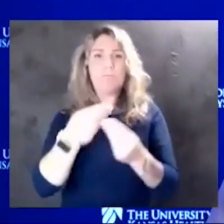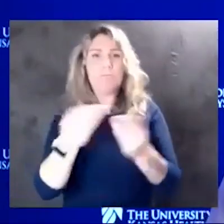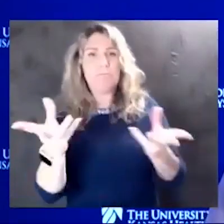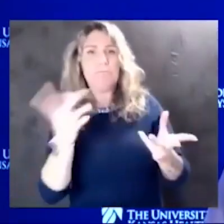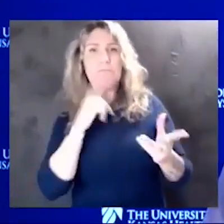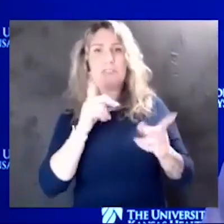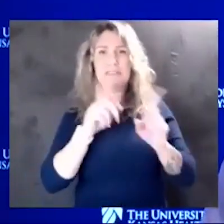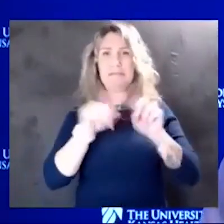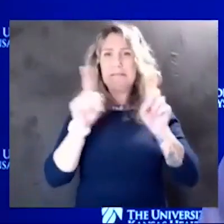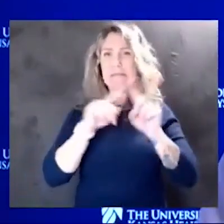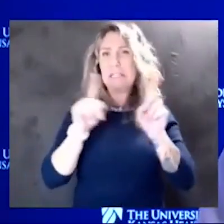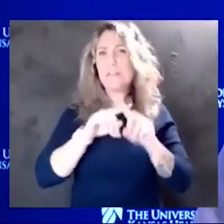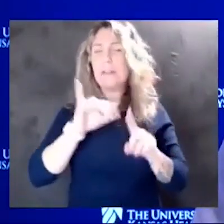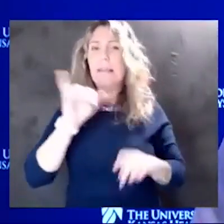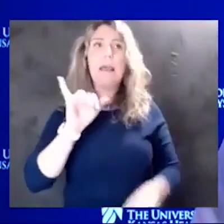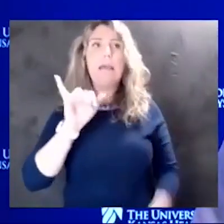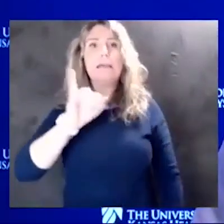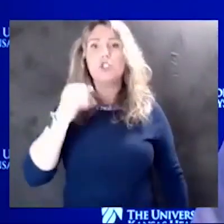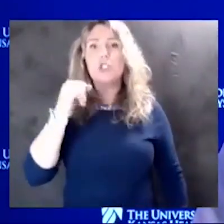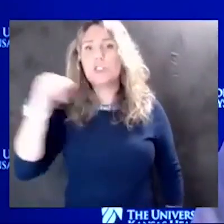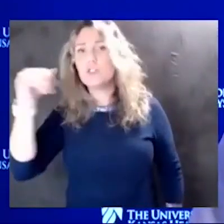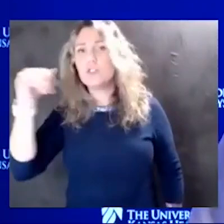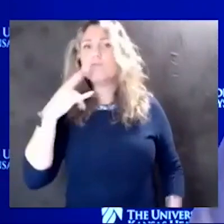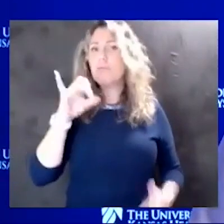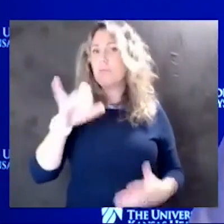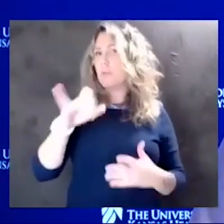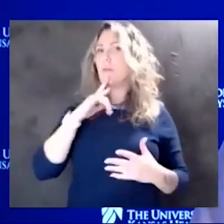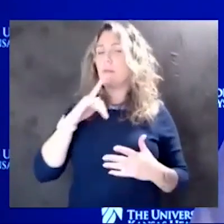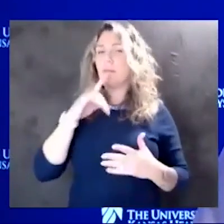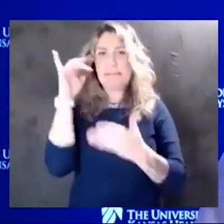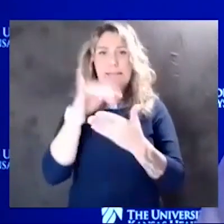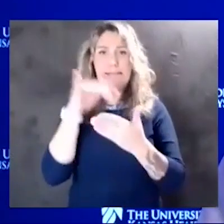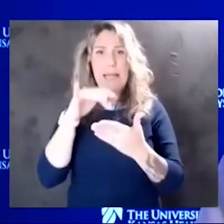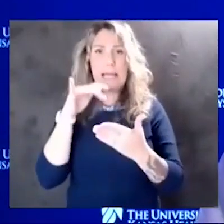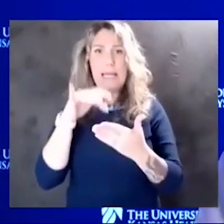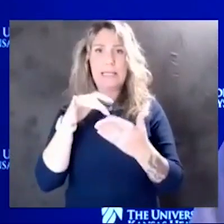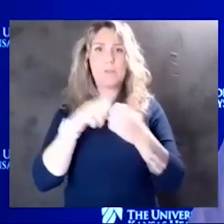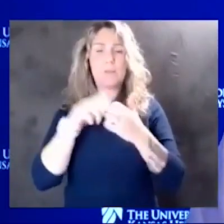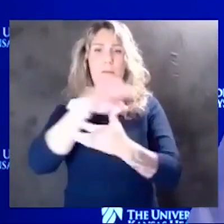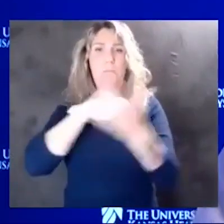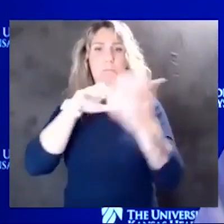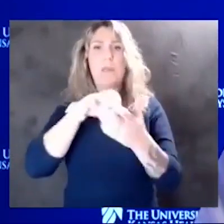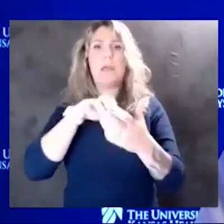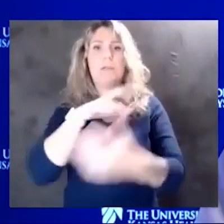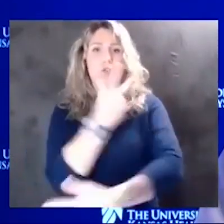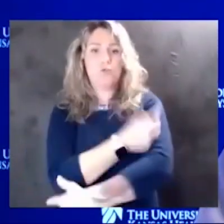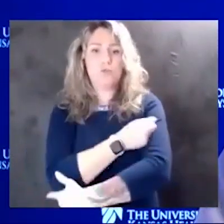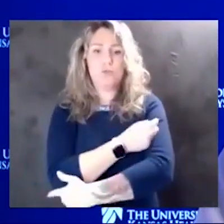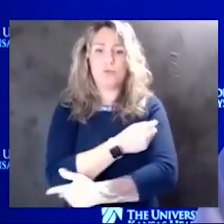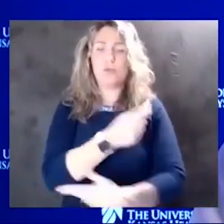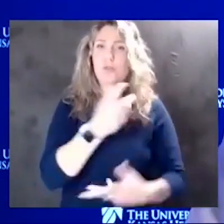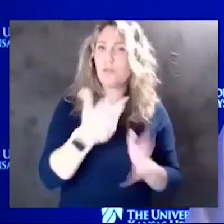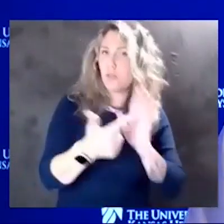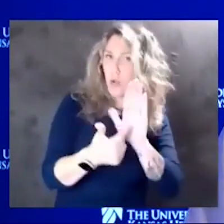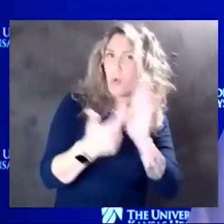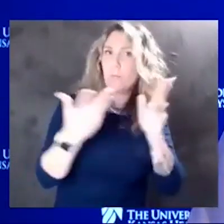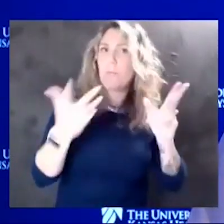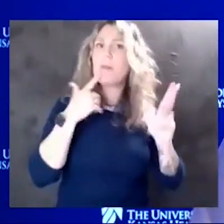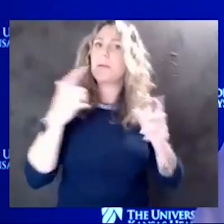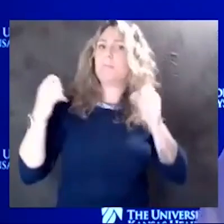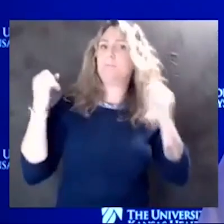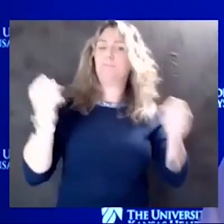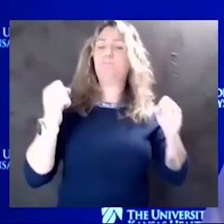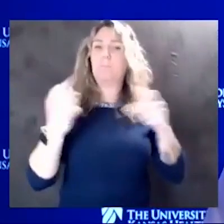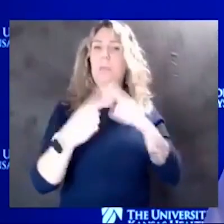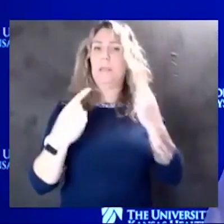the J&J vaccine? Because there are studies coming out now with mixed dosing that show maybe more robust antibody and more